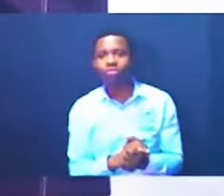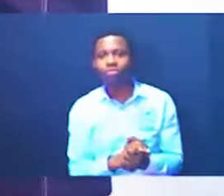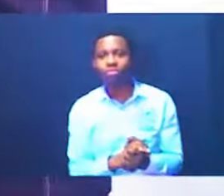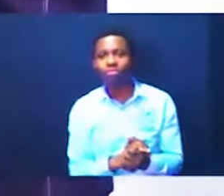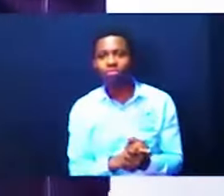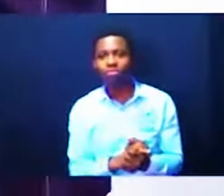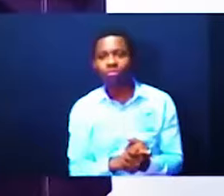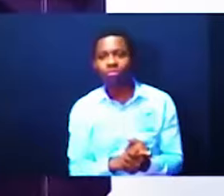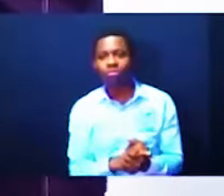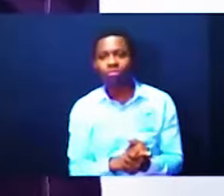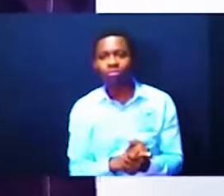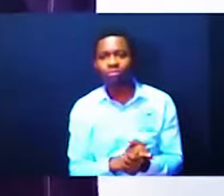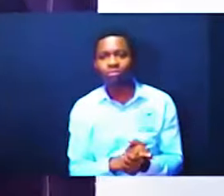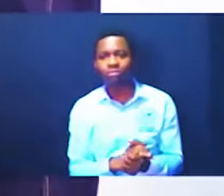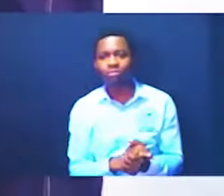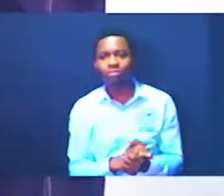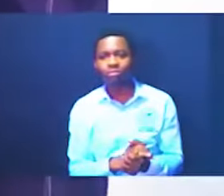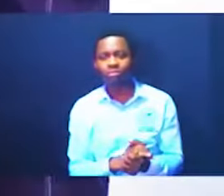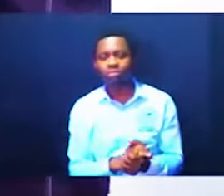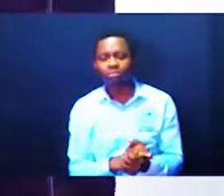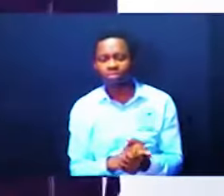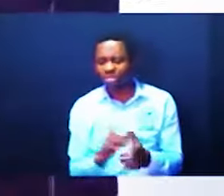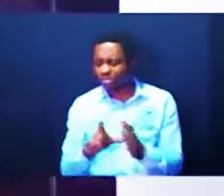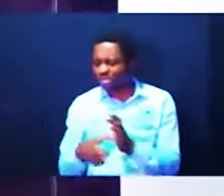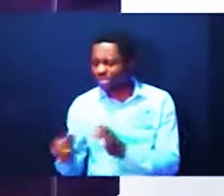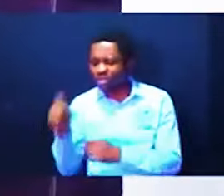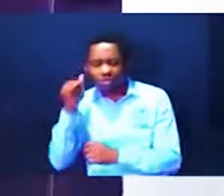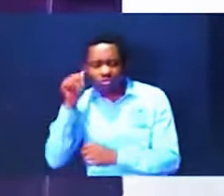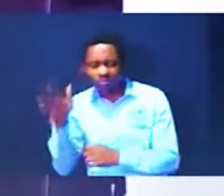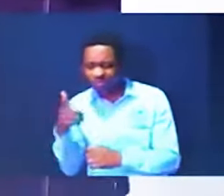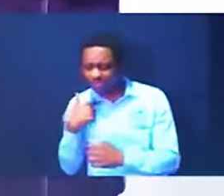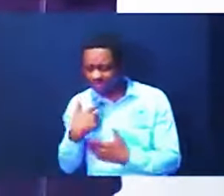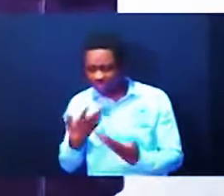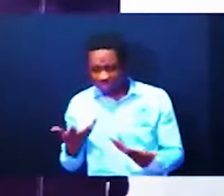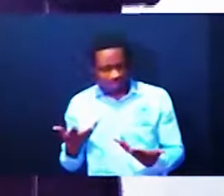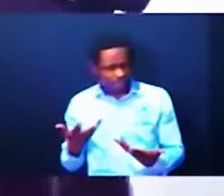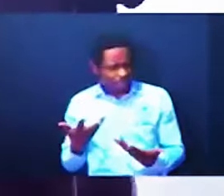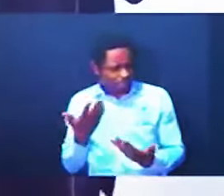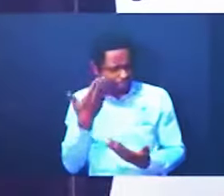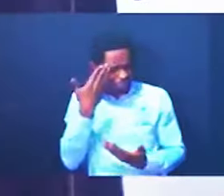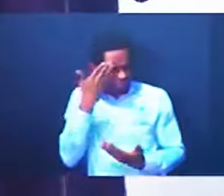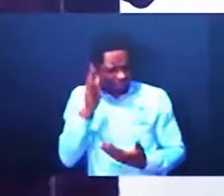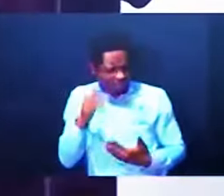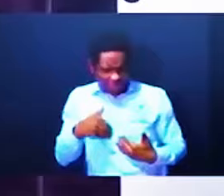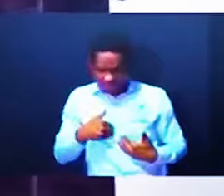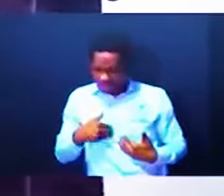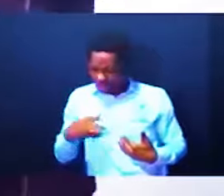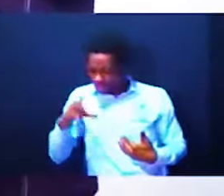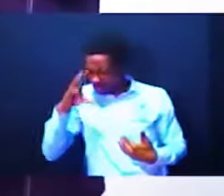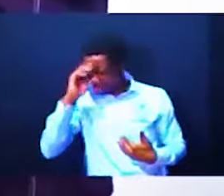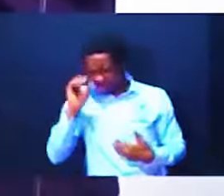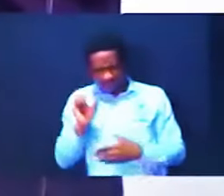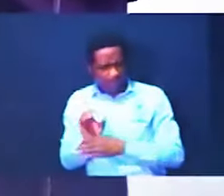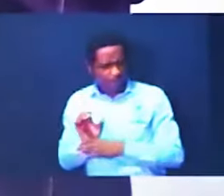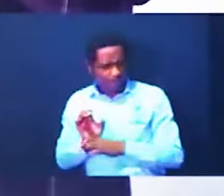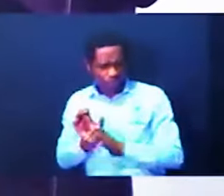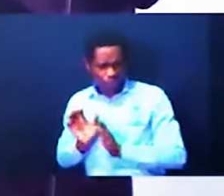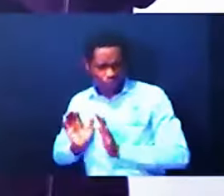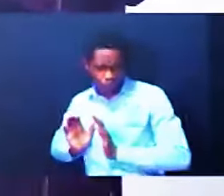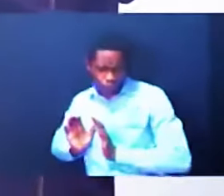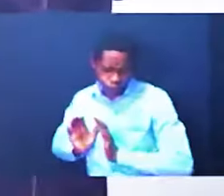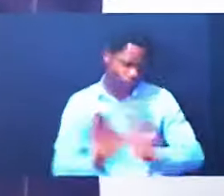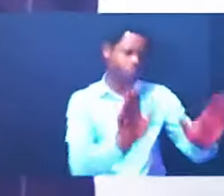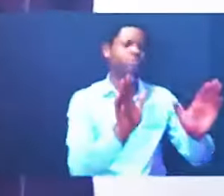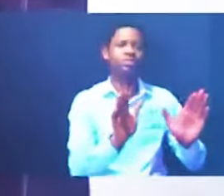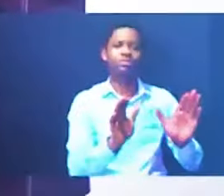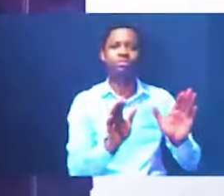know what happened. I pushed this boy." And mammy, because the man who said, yeah, and the pia's abo fry. The young man, the small